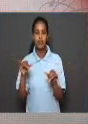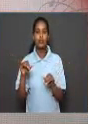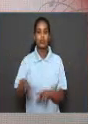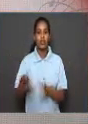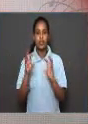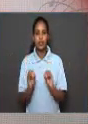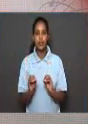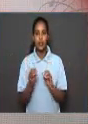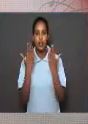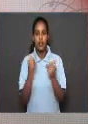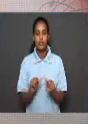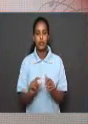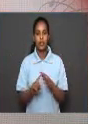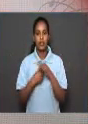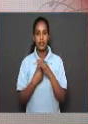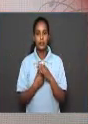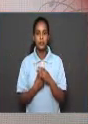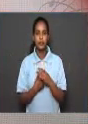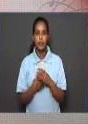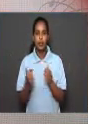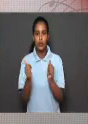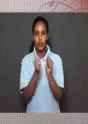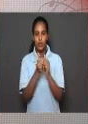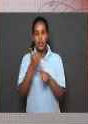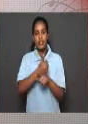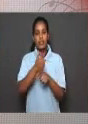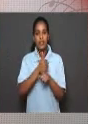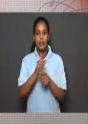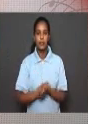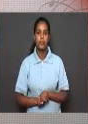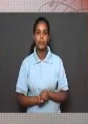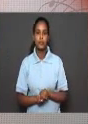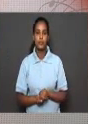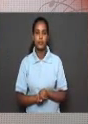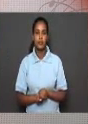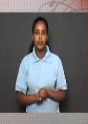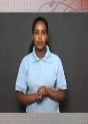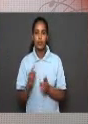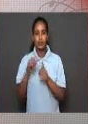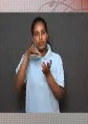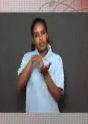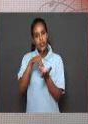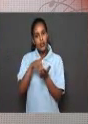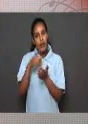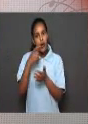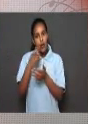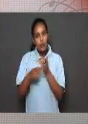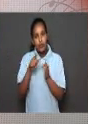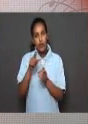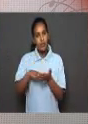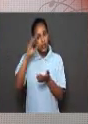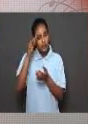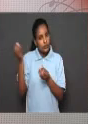Students, let us begin with an activity. To review what you have learned